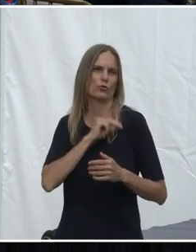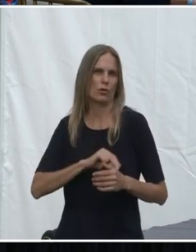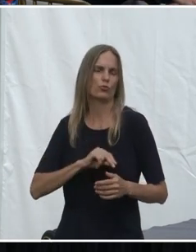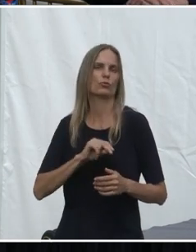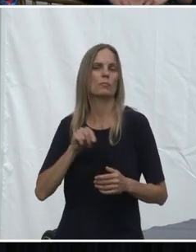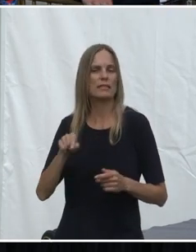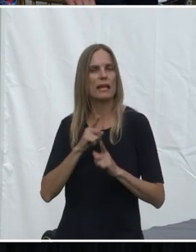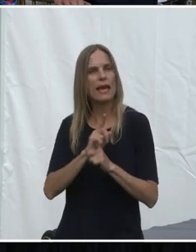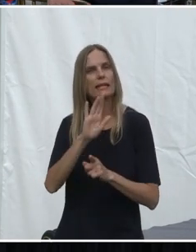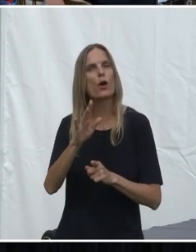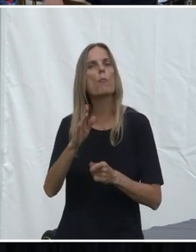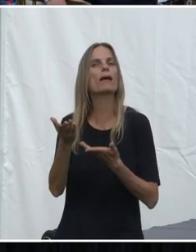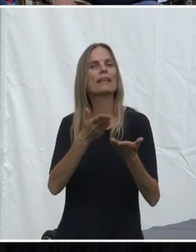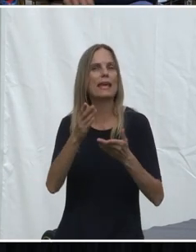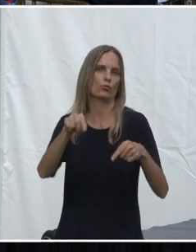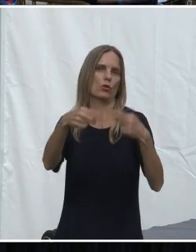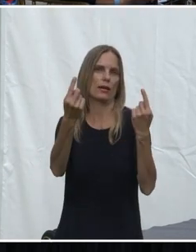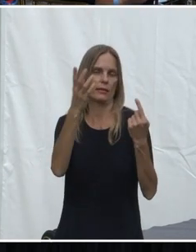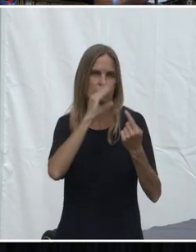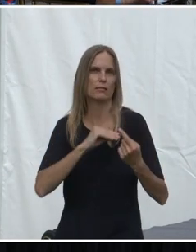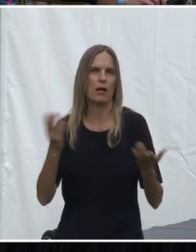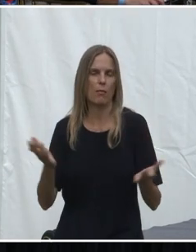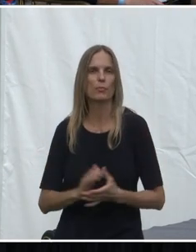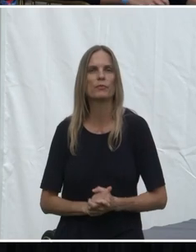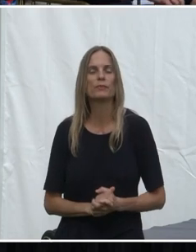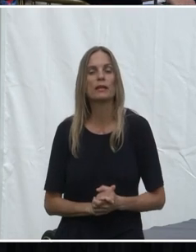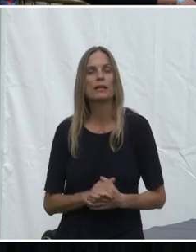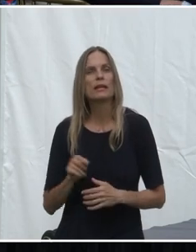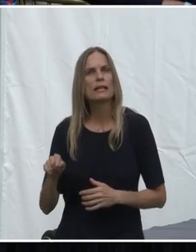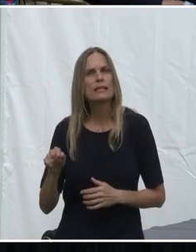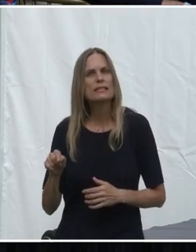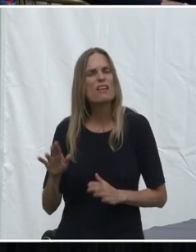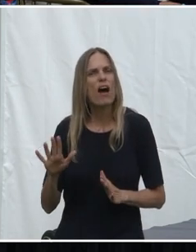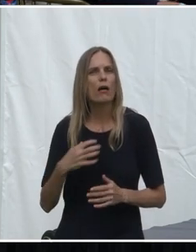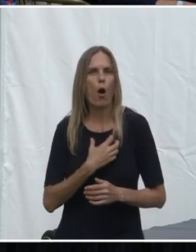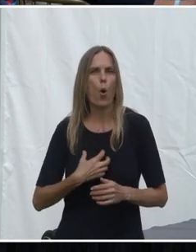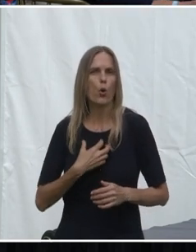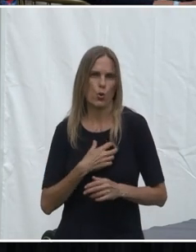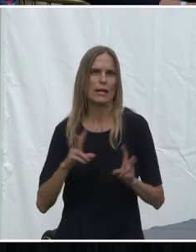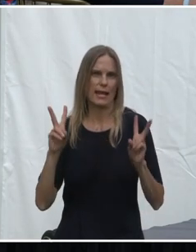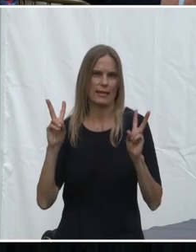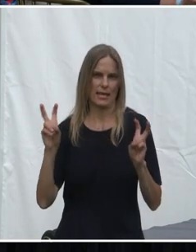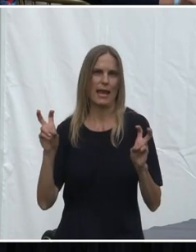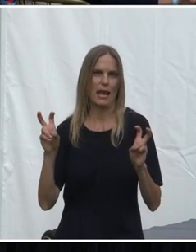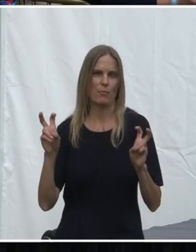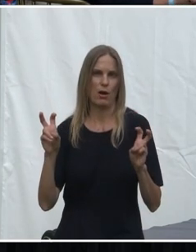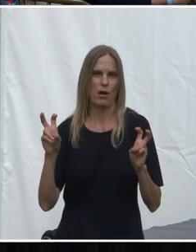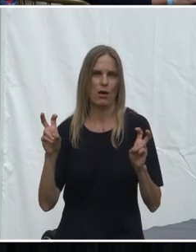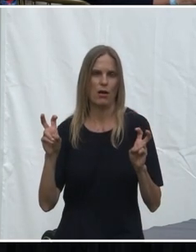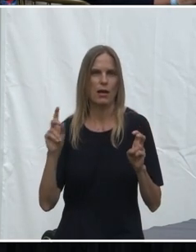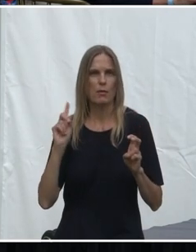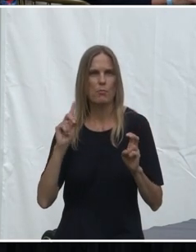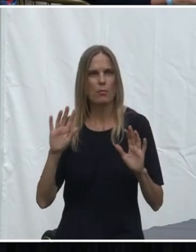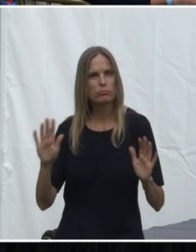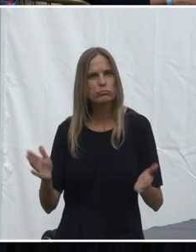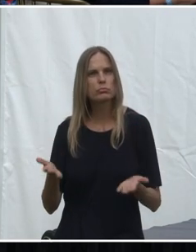services. And to do that, I think, it's a very important topic, raising what is gender